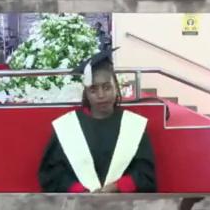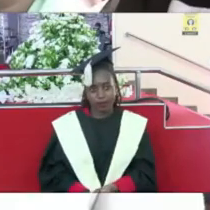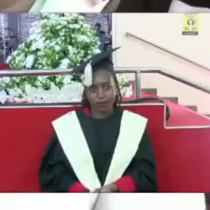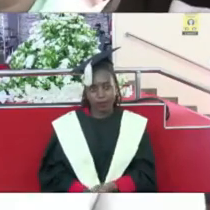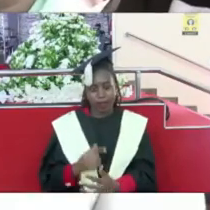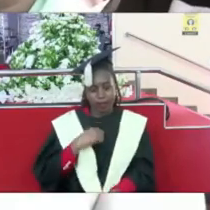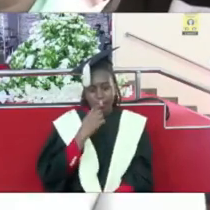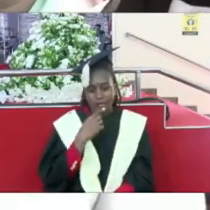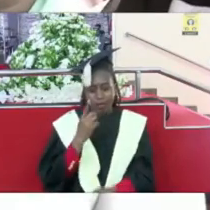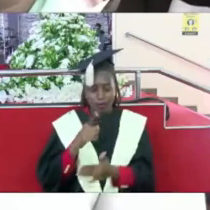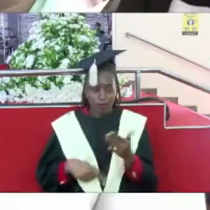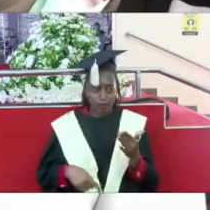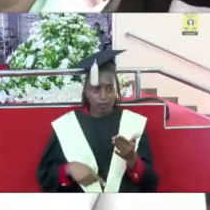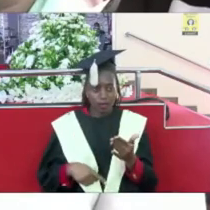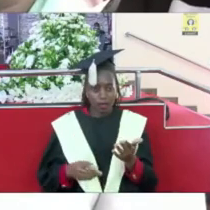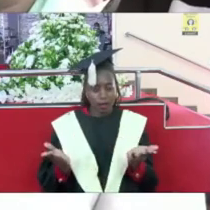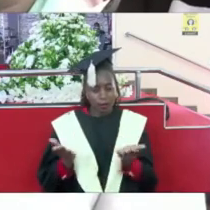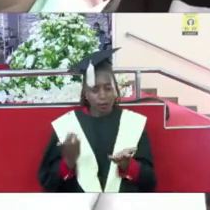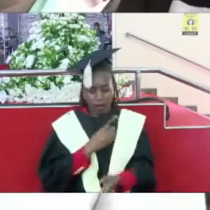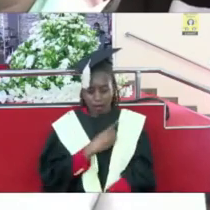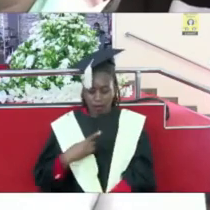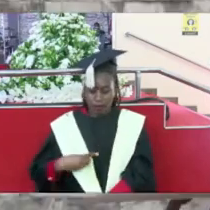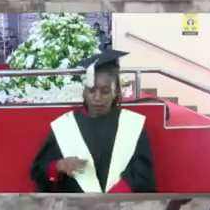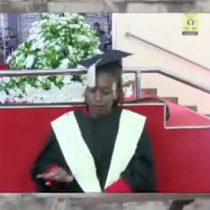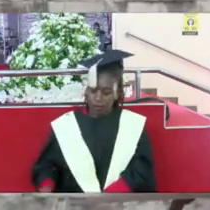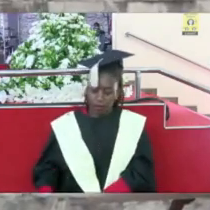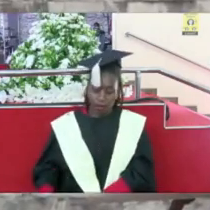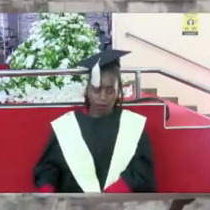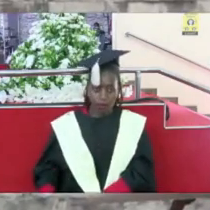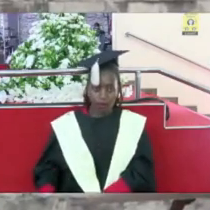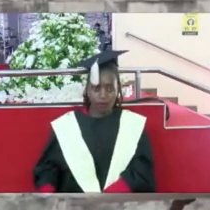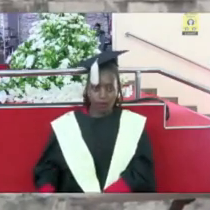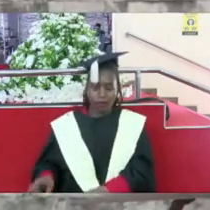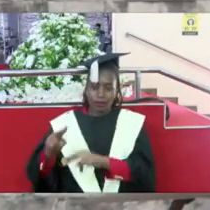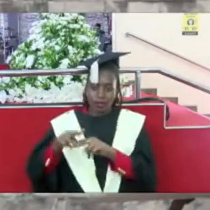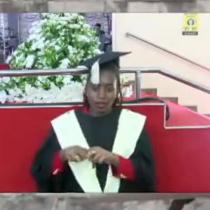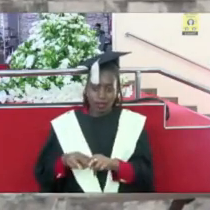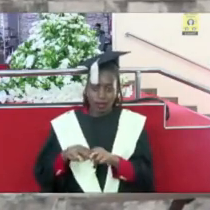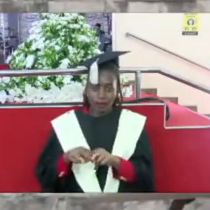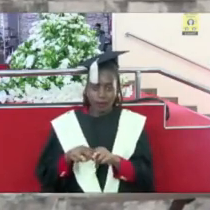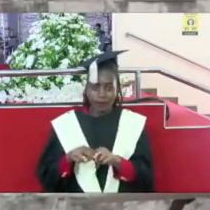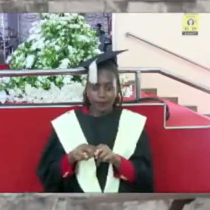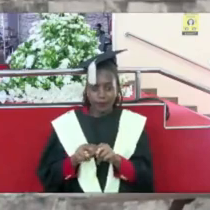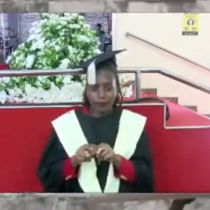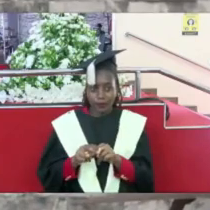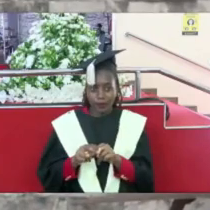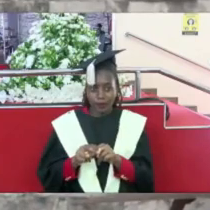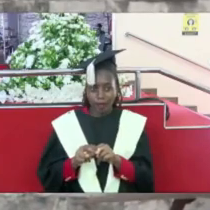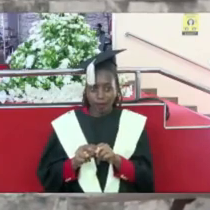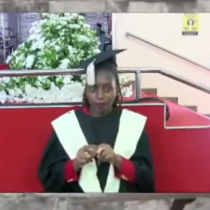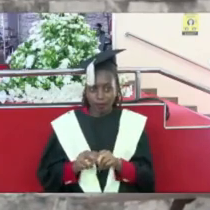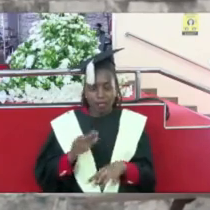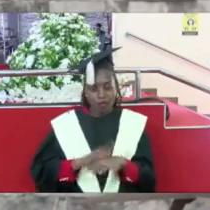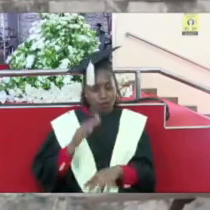this. Mahali Daudi alipokuwa pale chini. Down, pale chini amekaa. He is down seated. Ni kuzuri kujua hivi. It